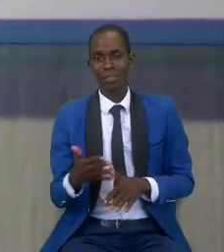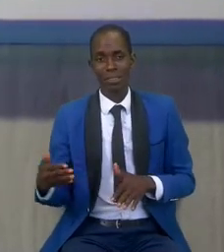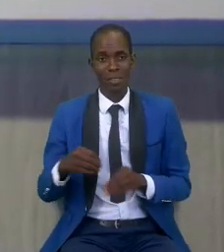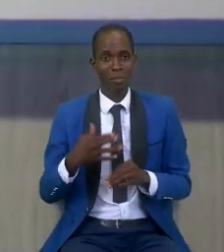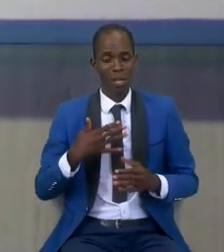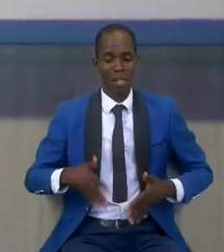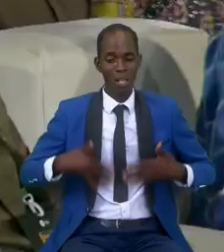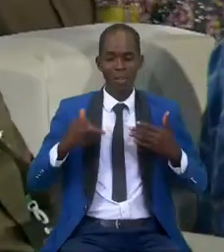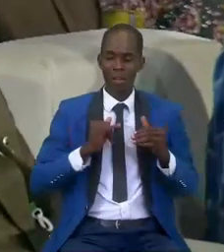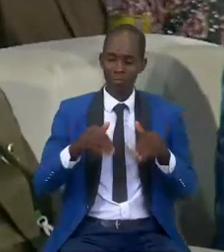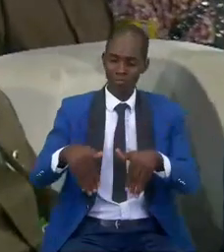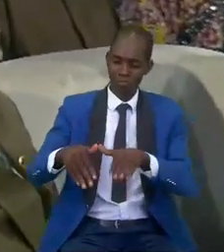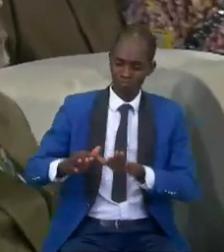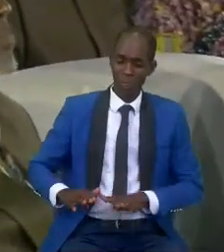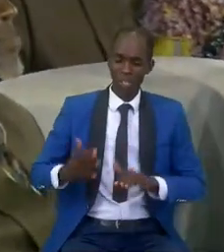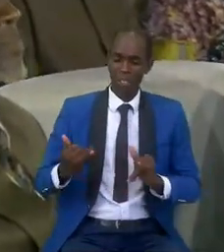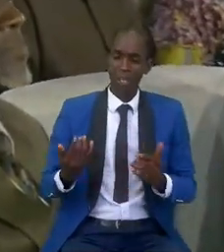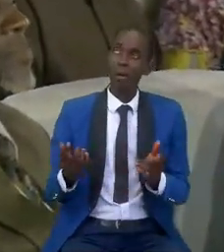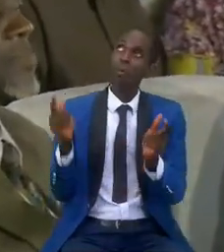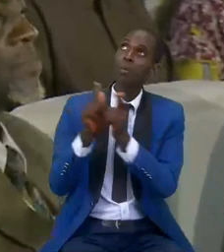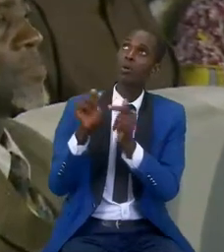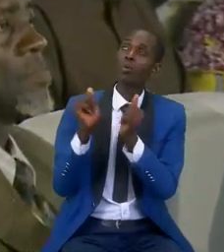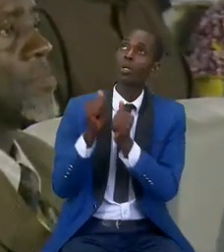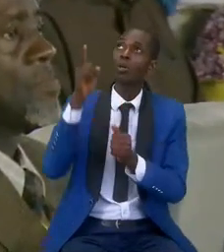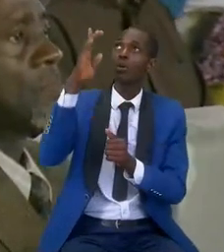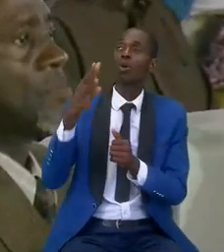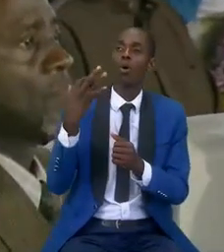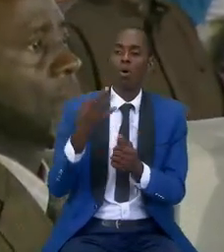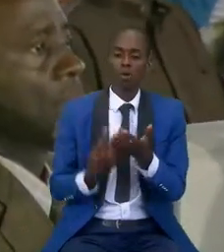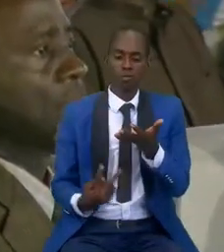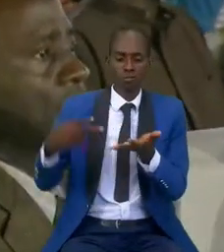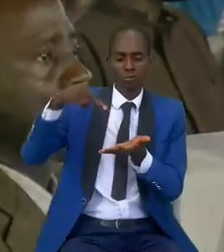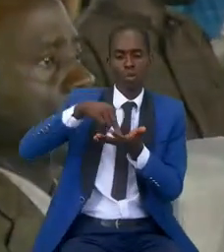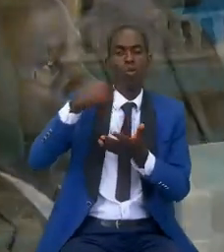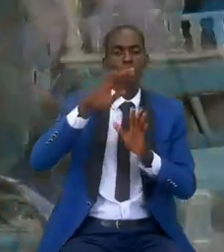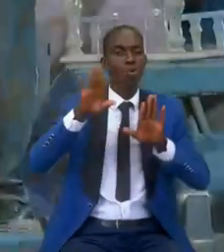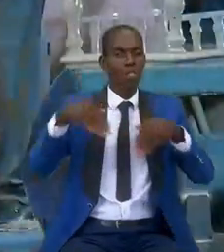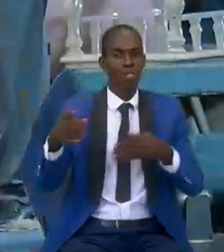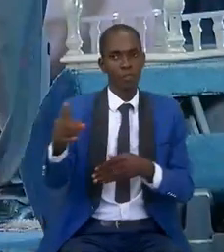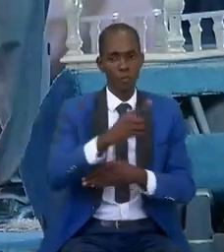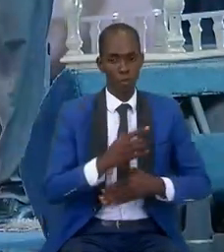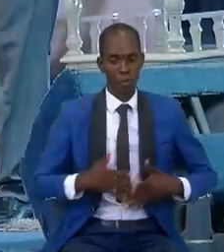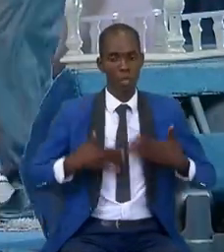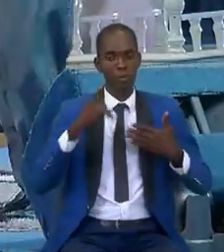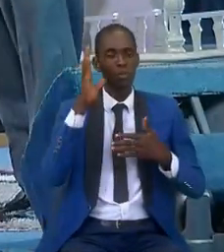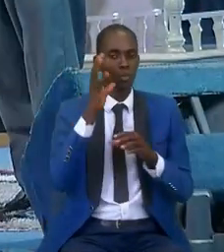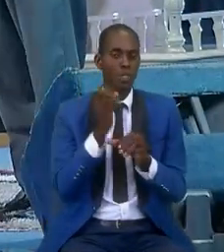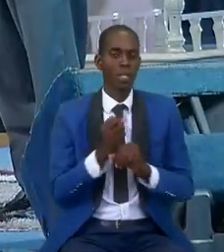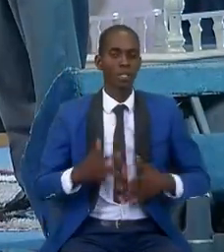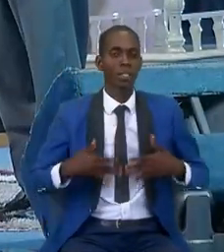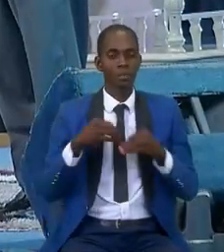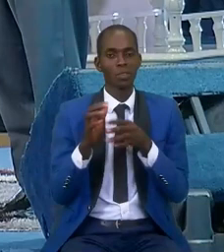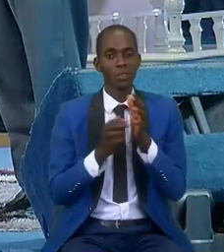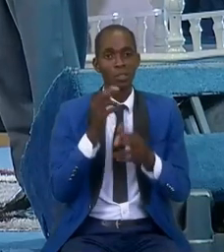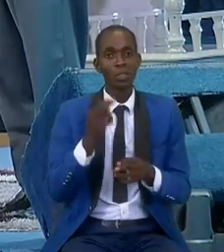life it will give you a life and then you will make an Everlasting Covenant towards you the show mercies of David how do we